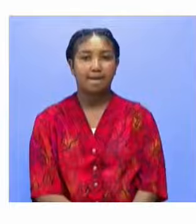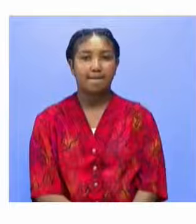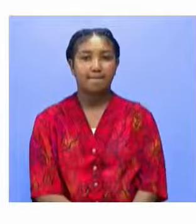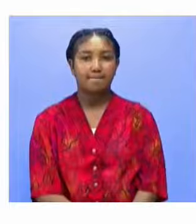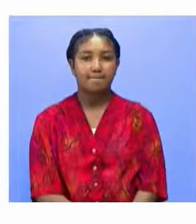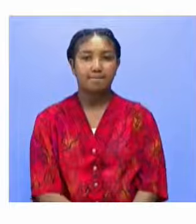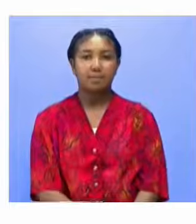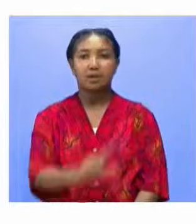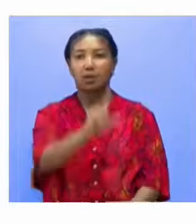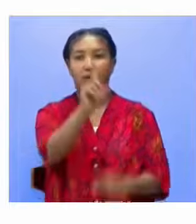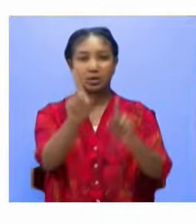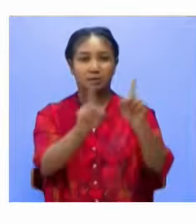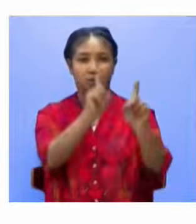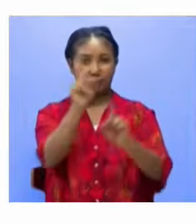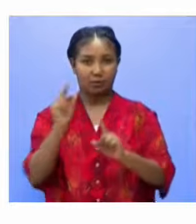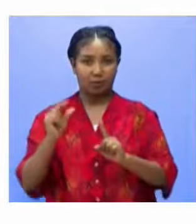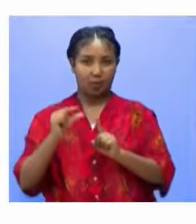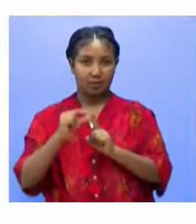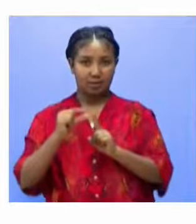cursing words,